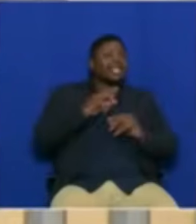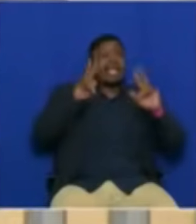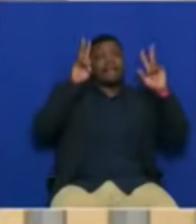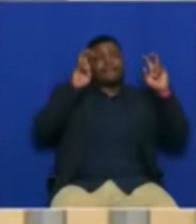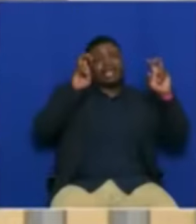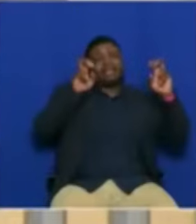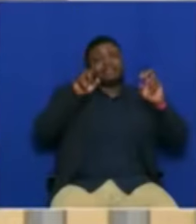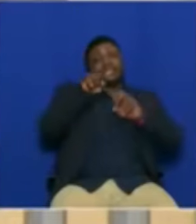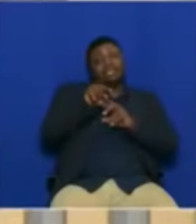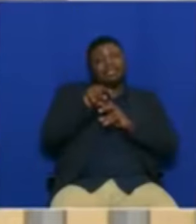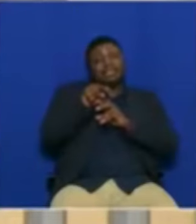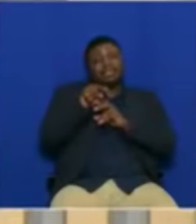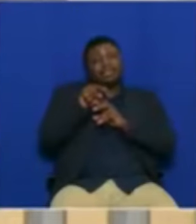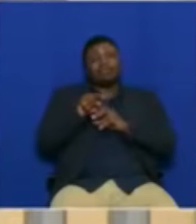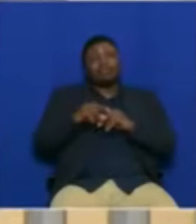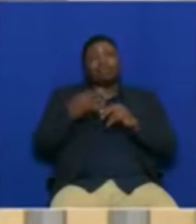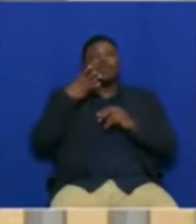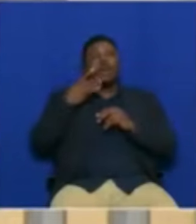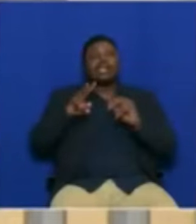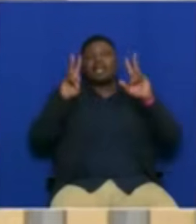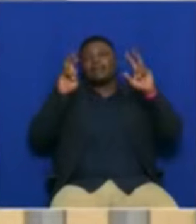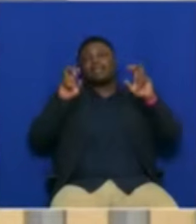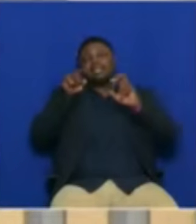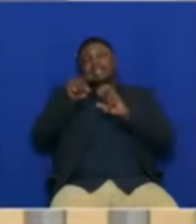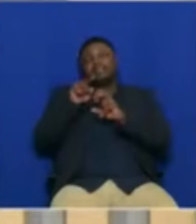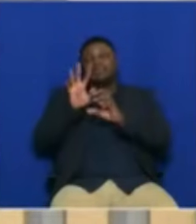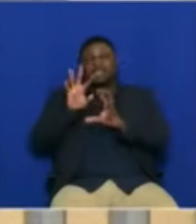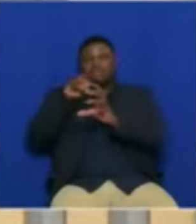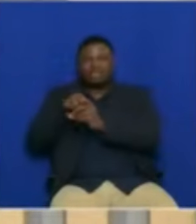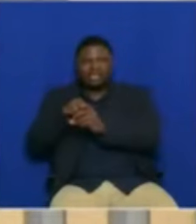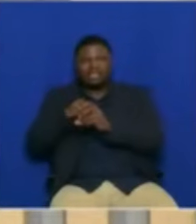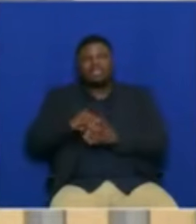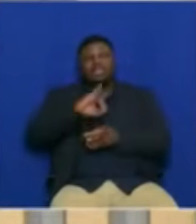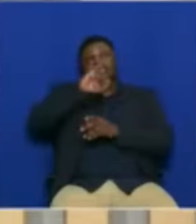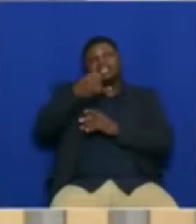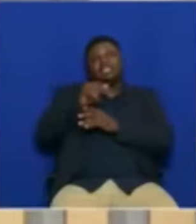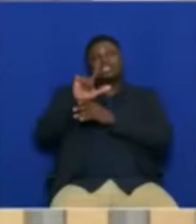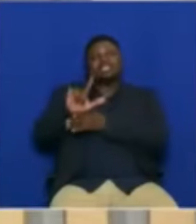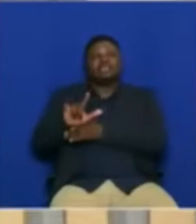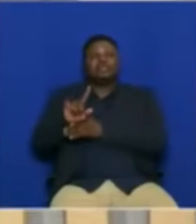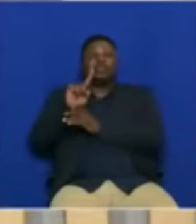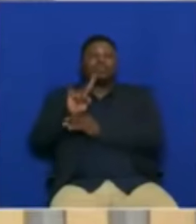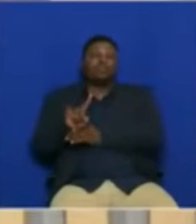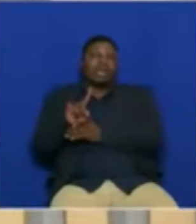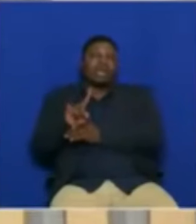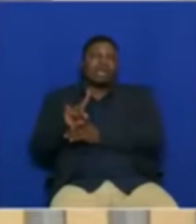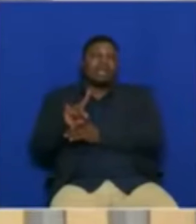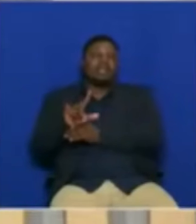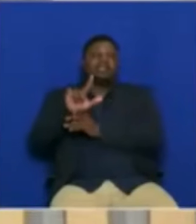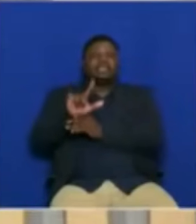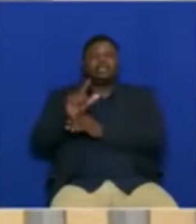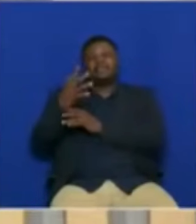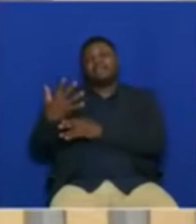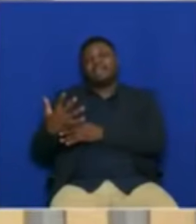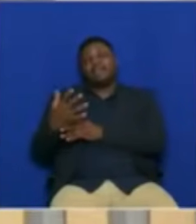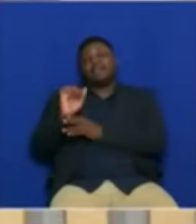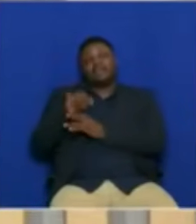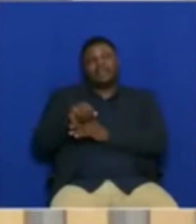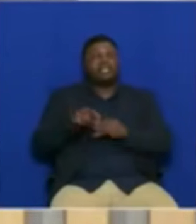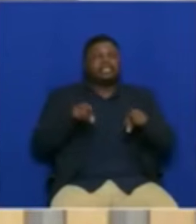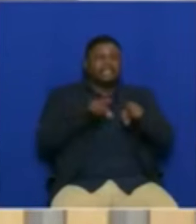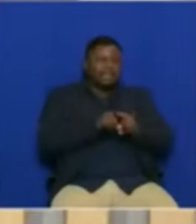done, and why was it J175? When you look at it, it was a PMFA. So